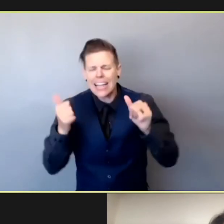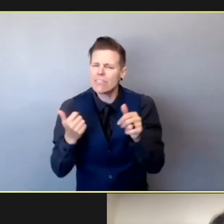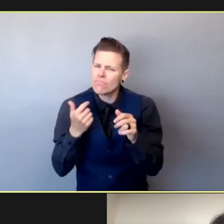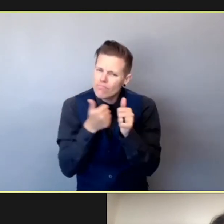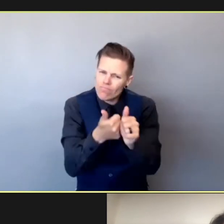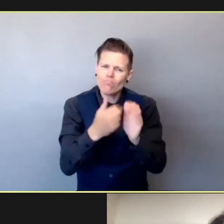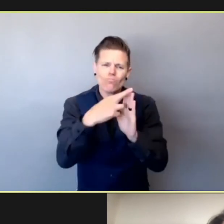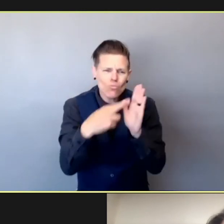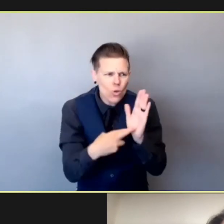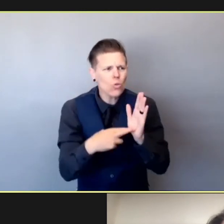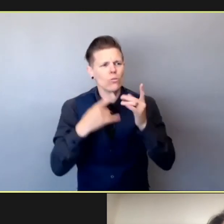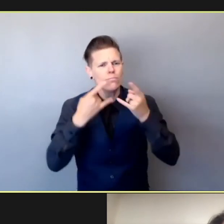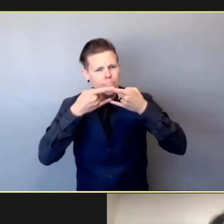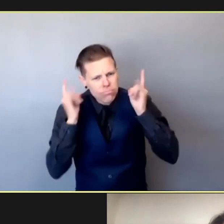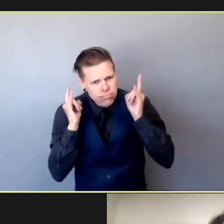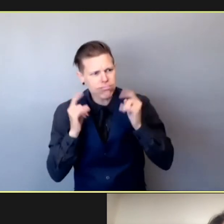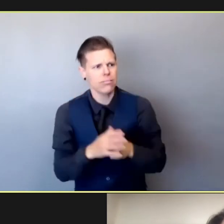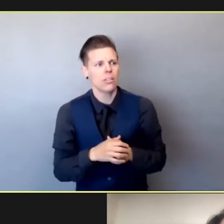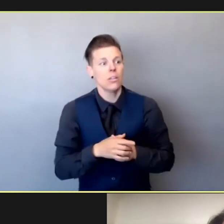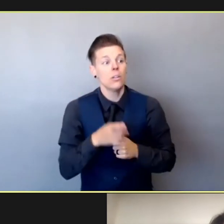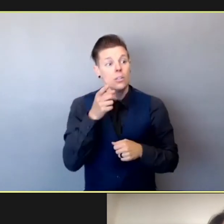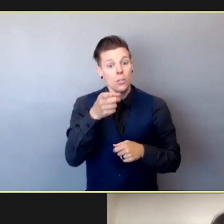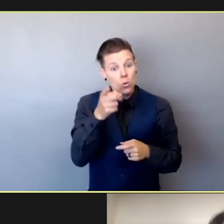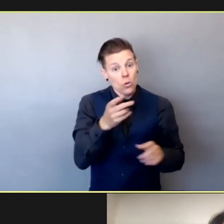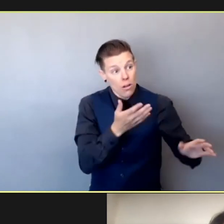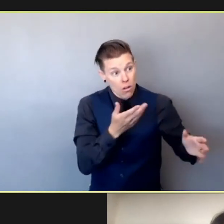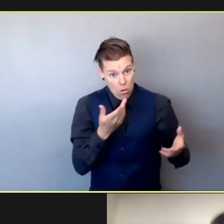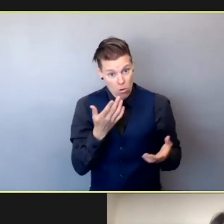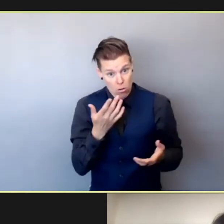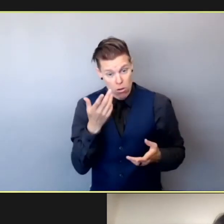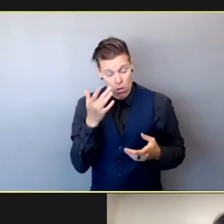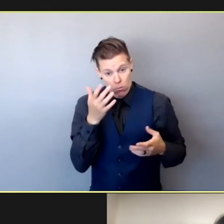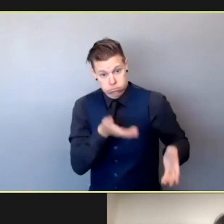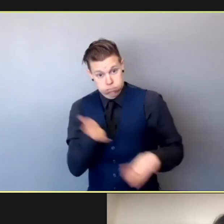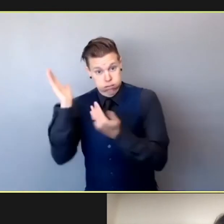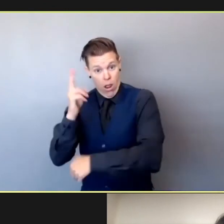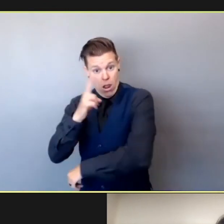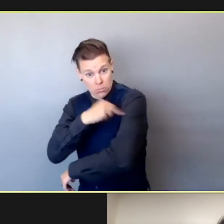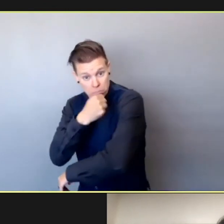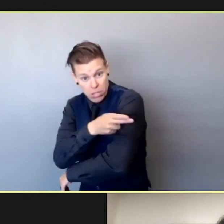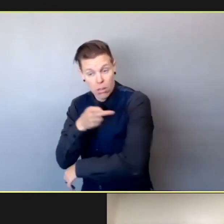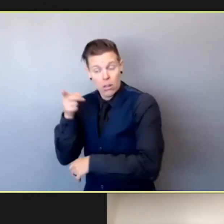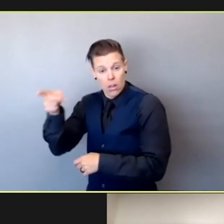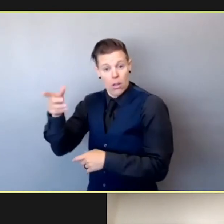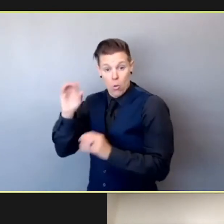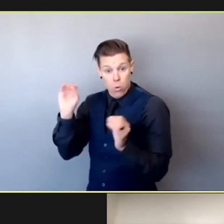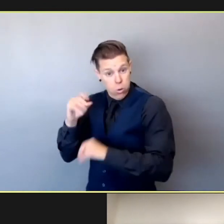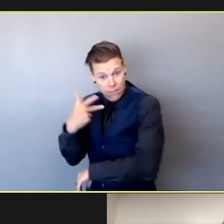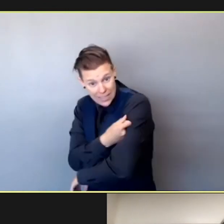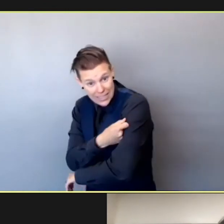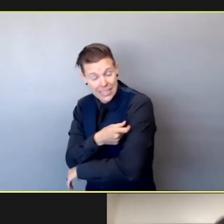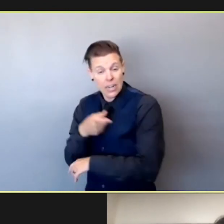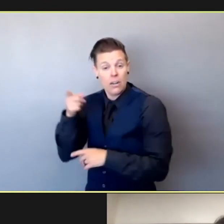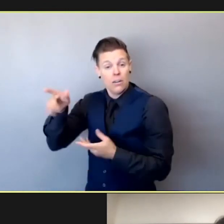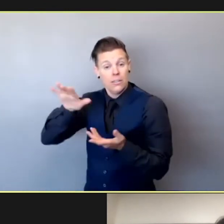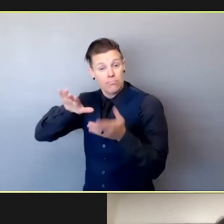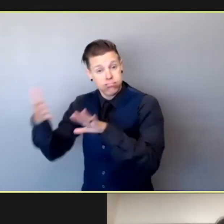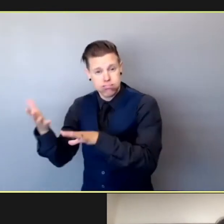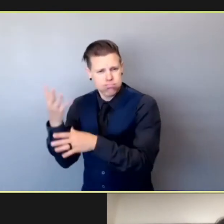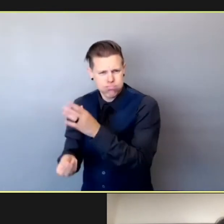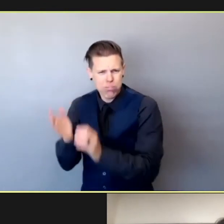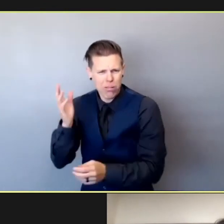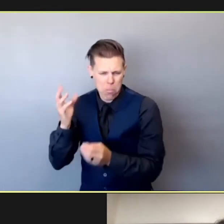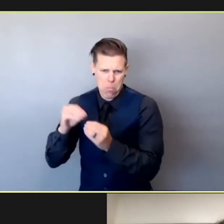different variant that's much more powerful in terms of being transmissible and infectious. So just wanted to add that in terms